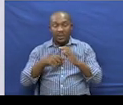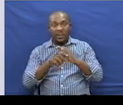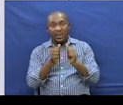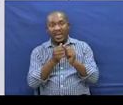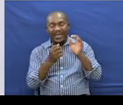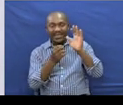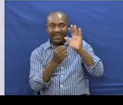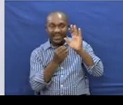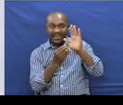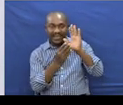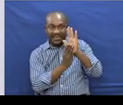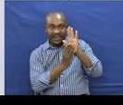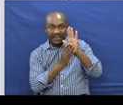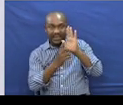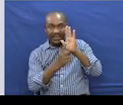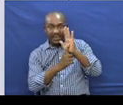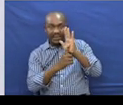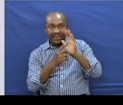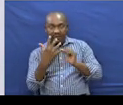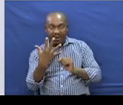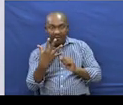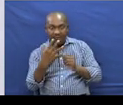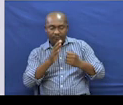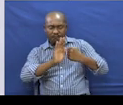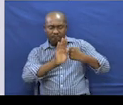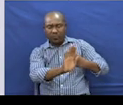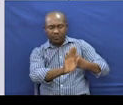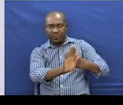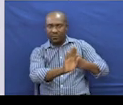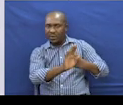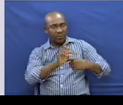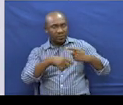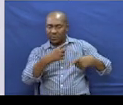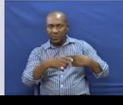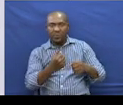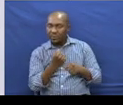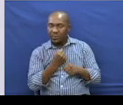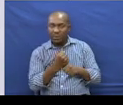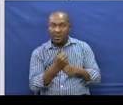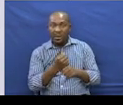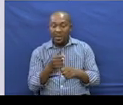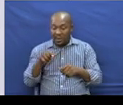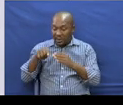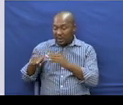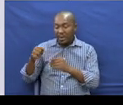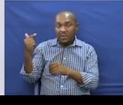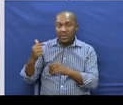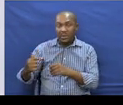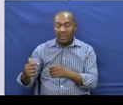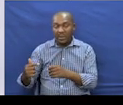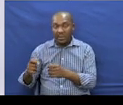were banned, and TANU and ASP remained as the only political parties in Tanzania, with the